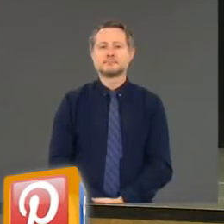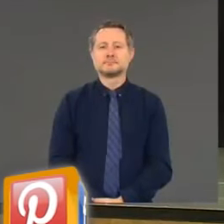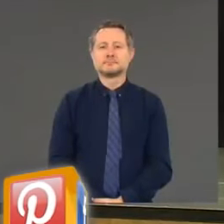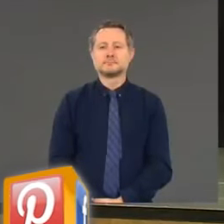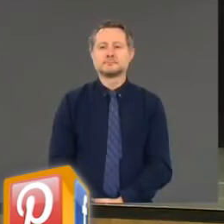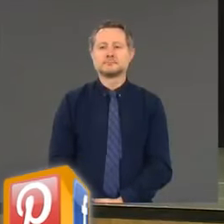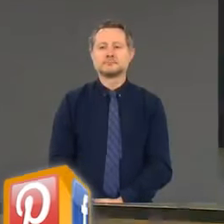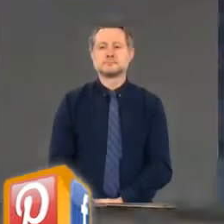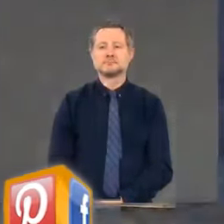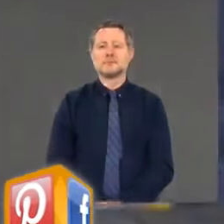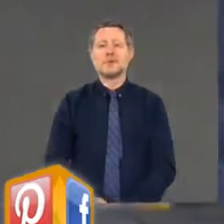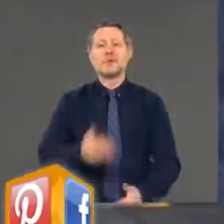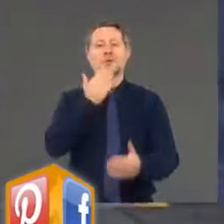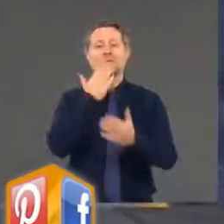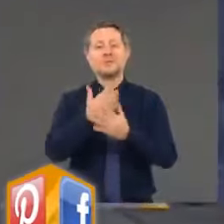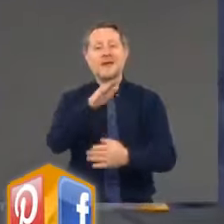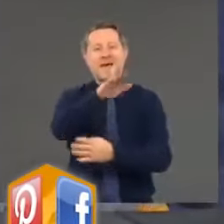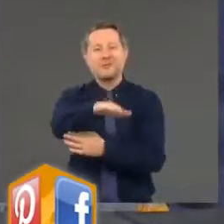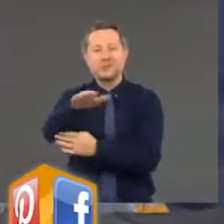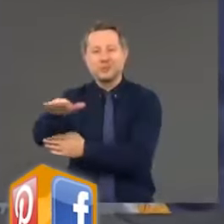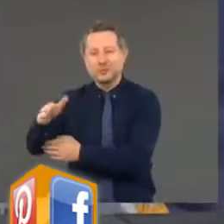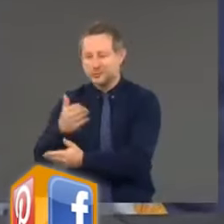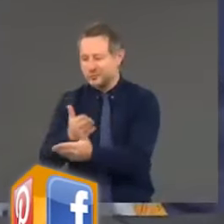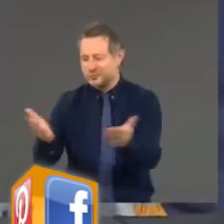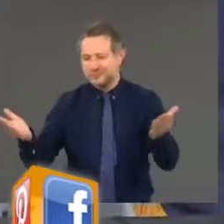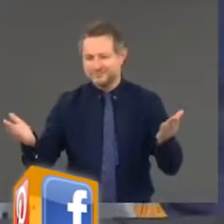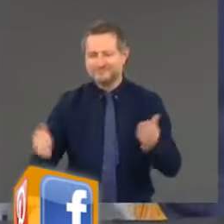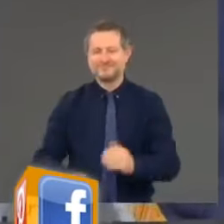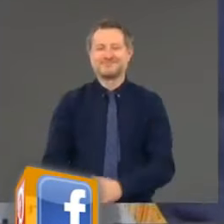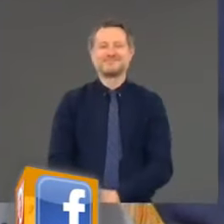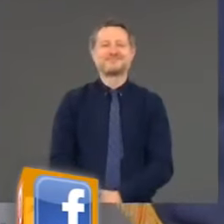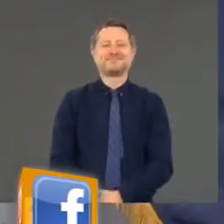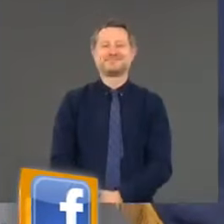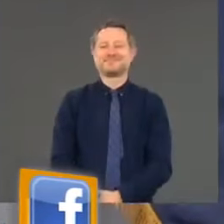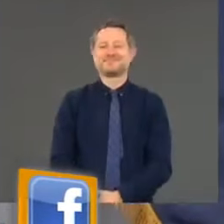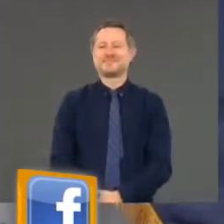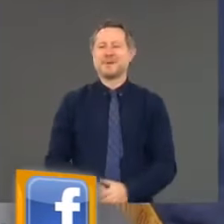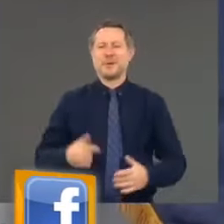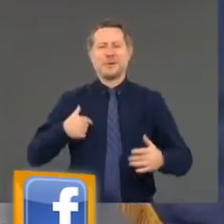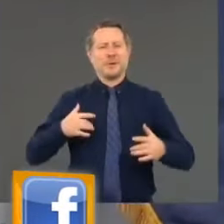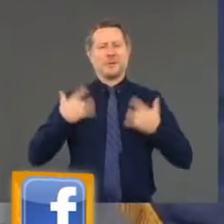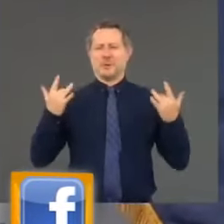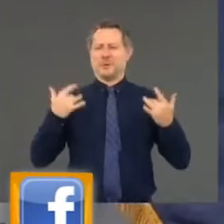Good afternoon. It's my pleasure to be on Long Island this afternoon.